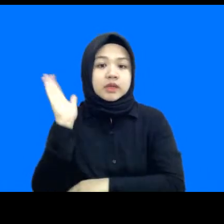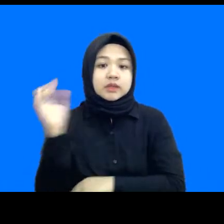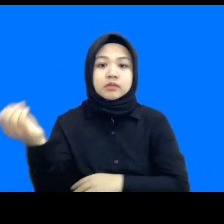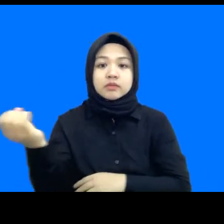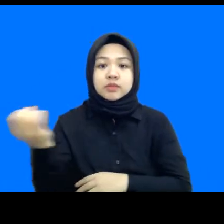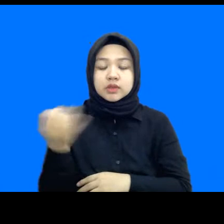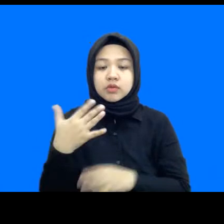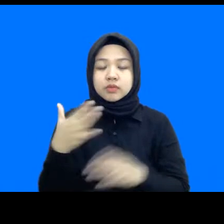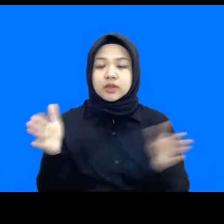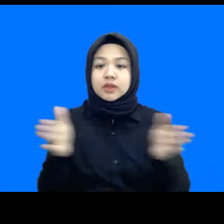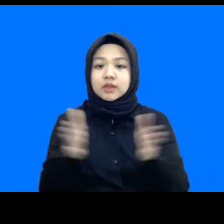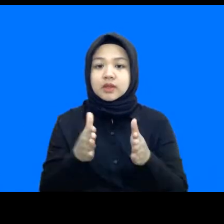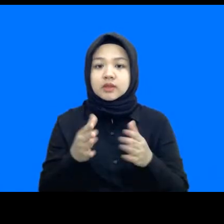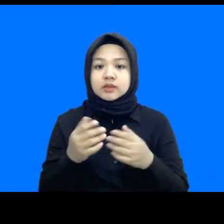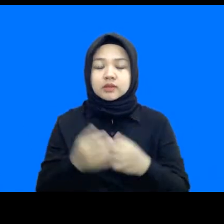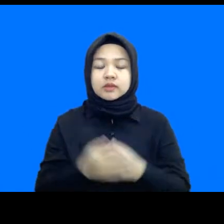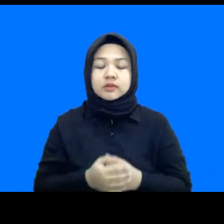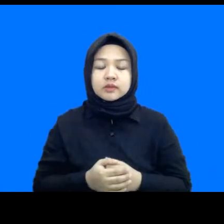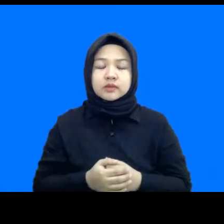issue.